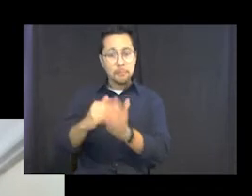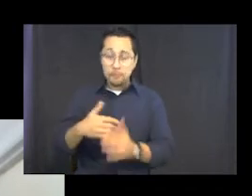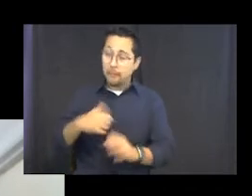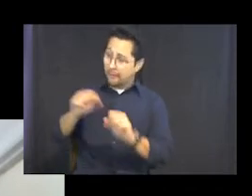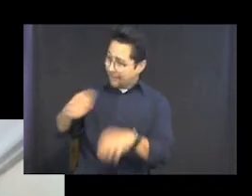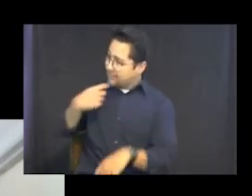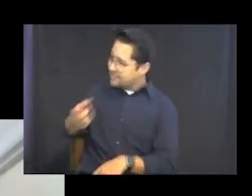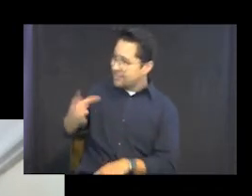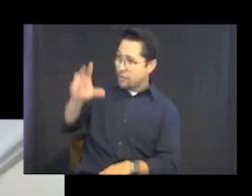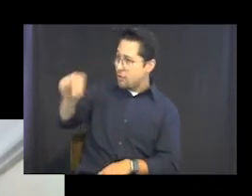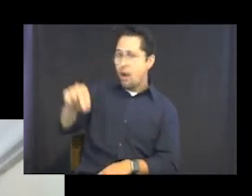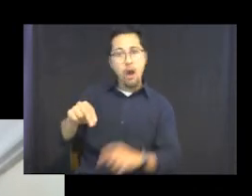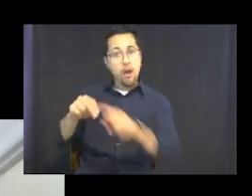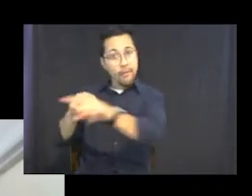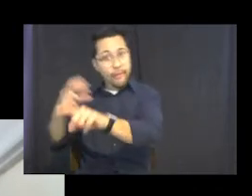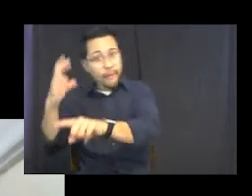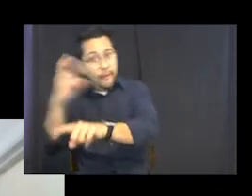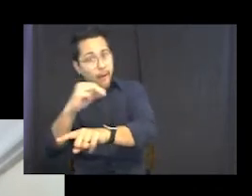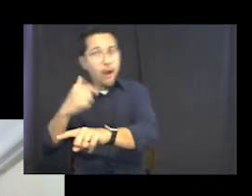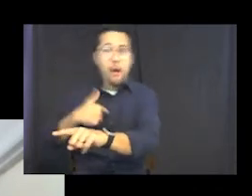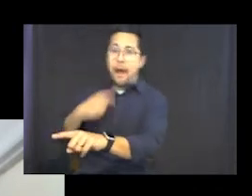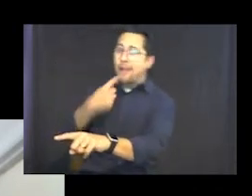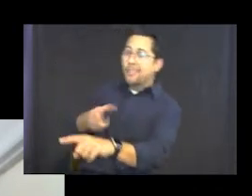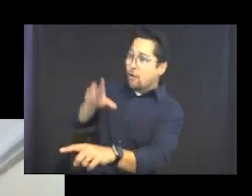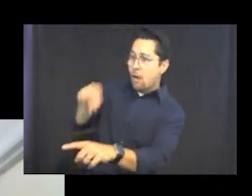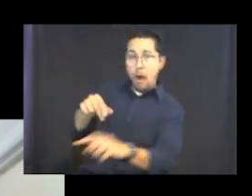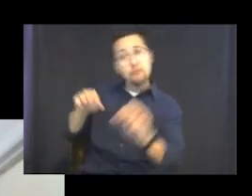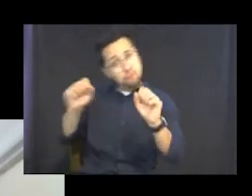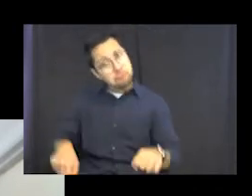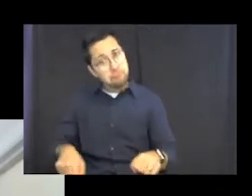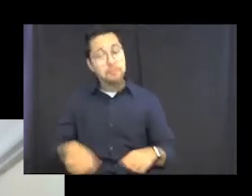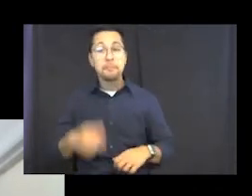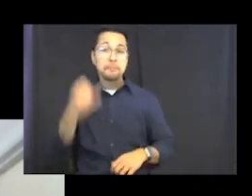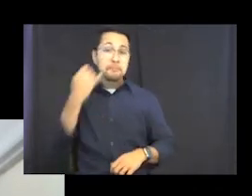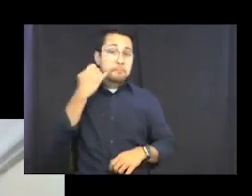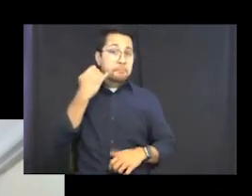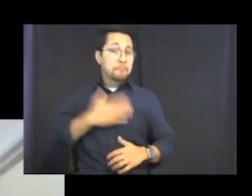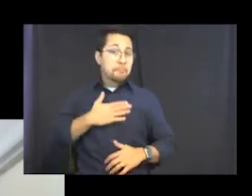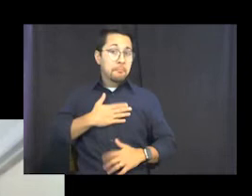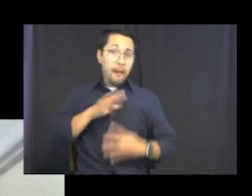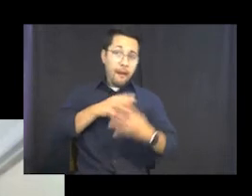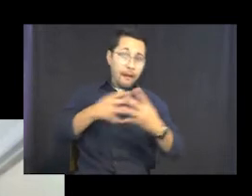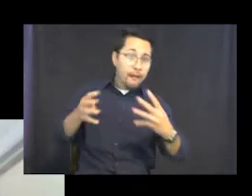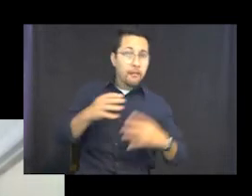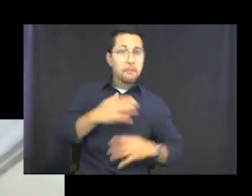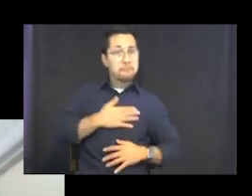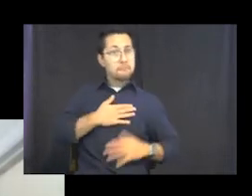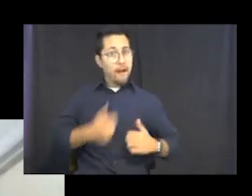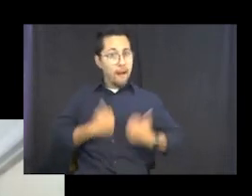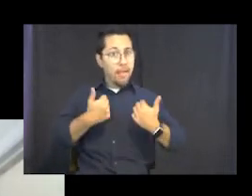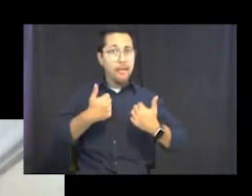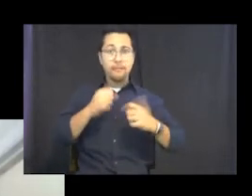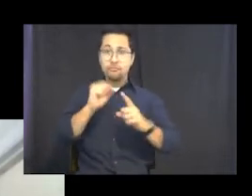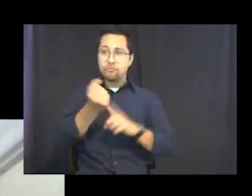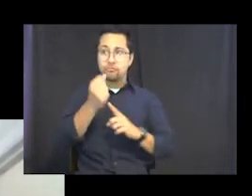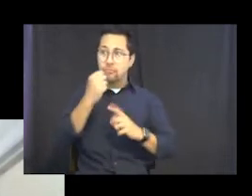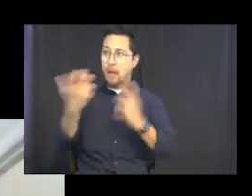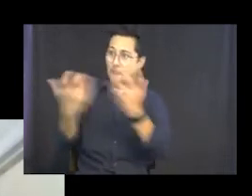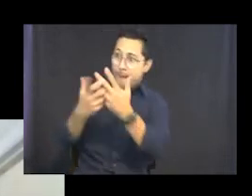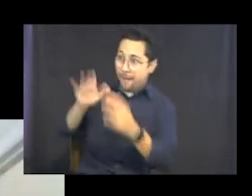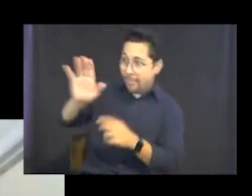okay on either side. If my schedule or my living situation doesn't work out for a